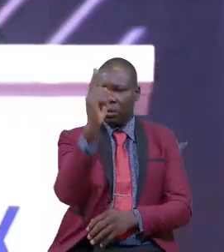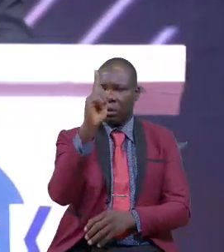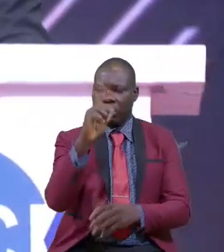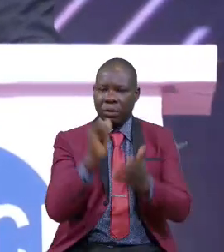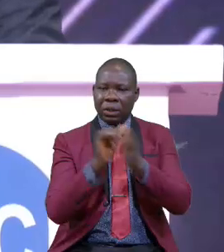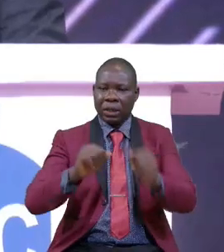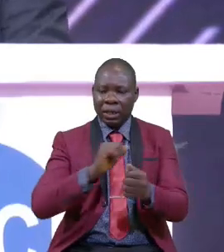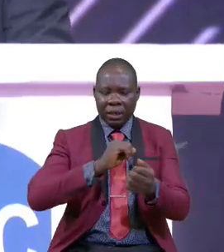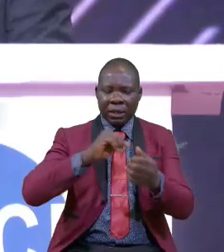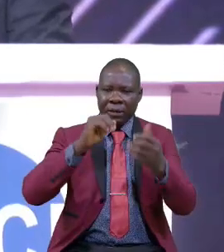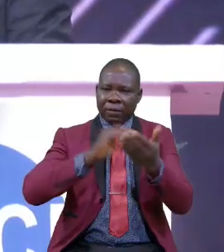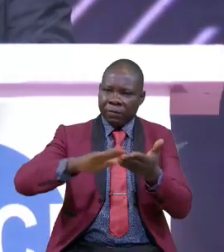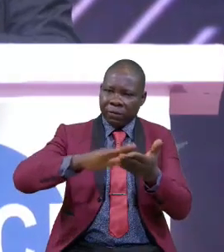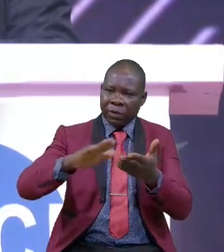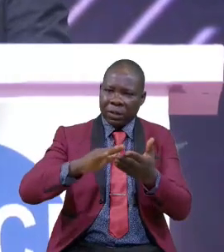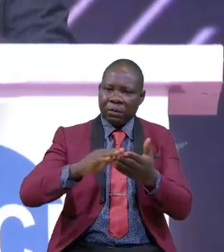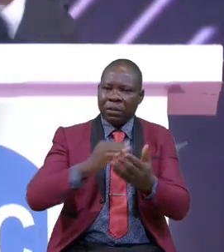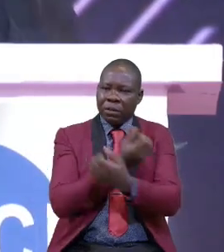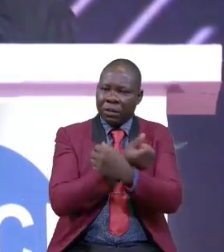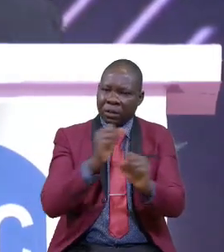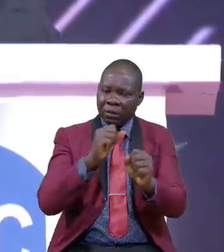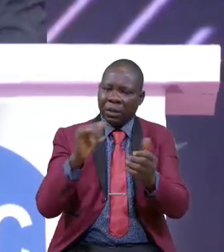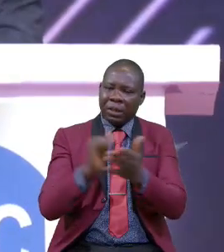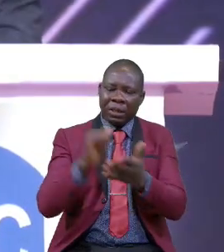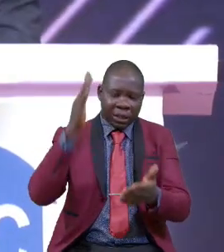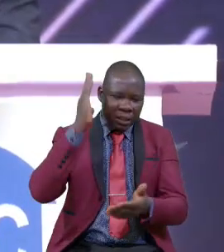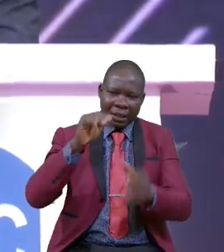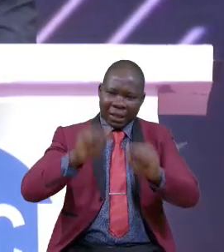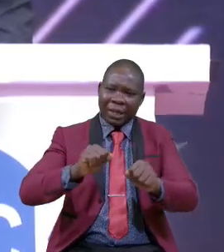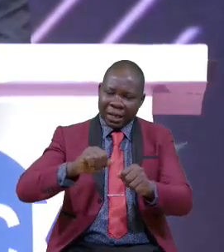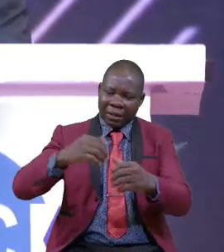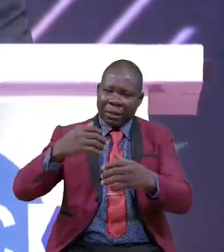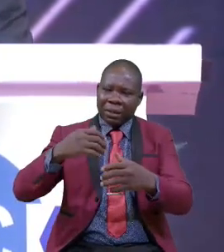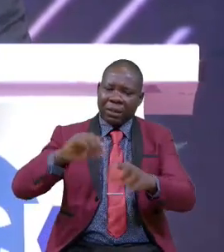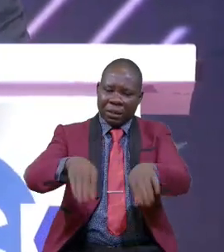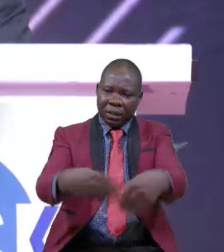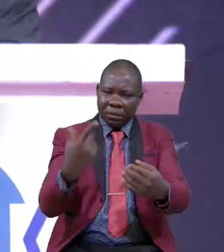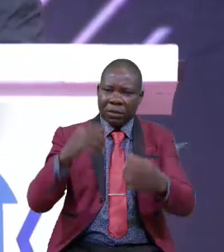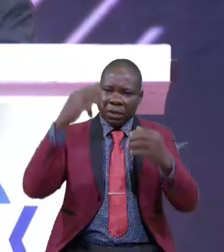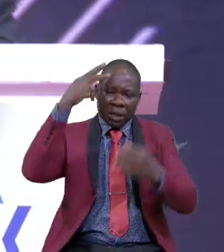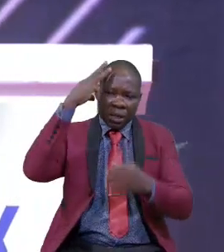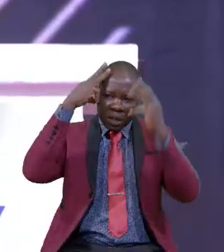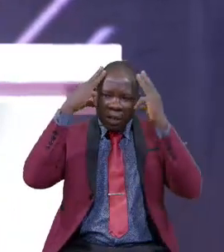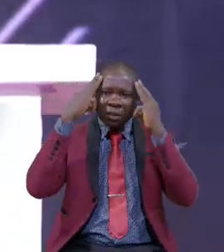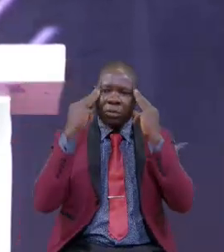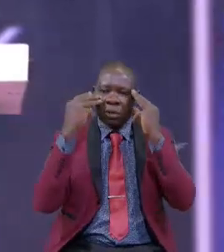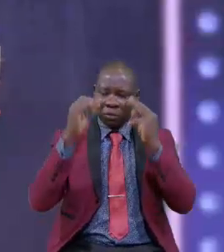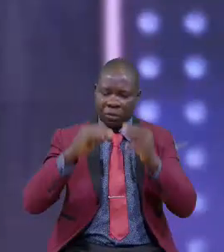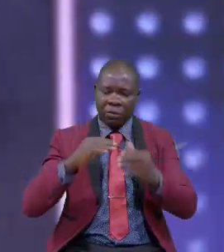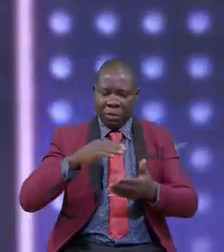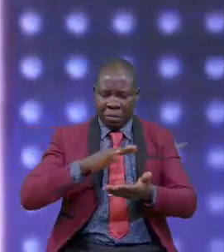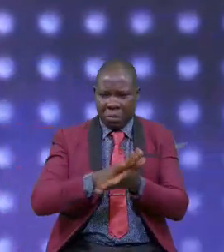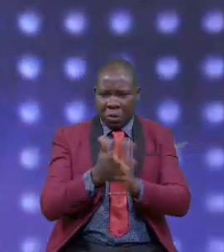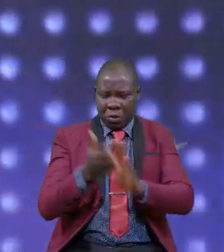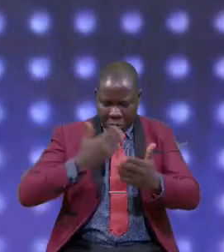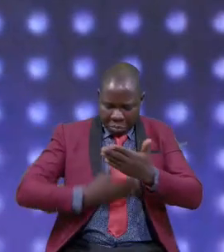the experience of being born into the kingdom of God. Then we